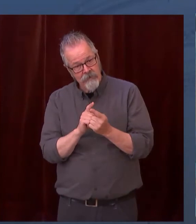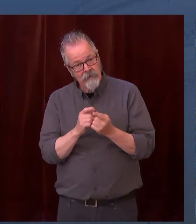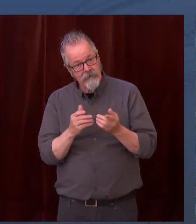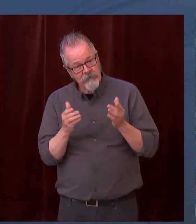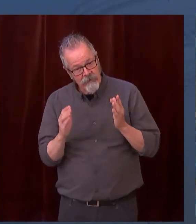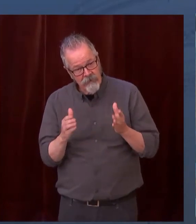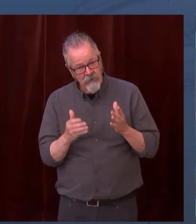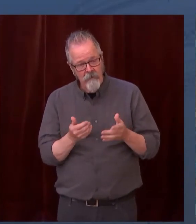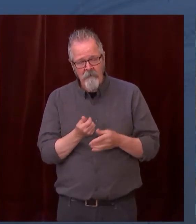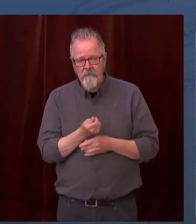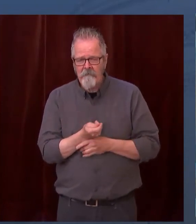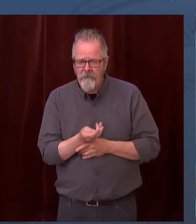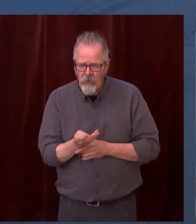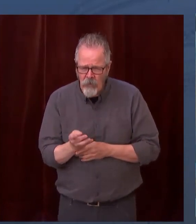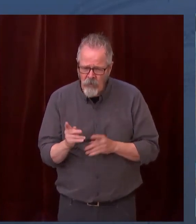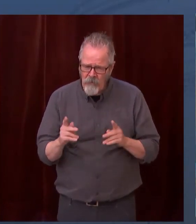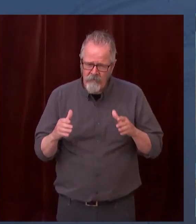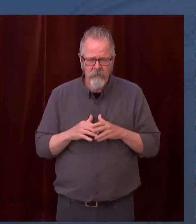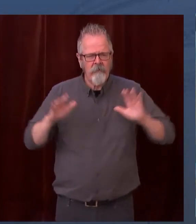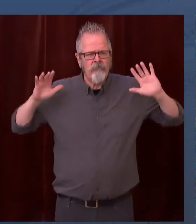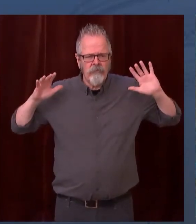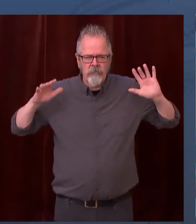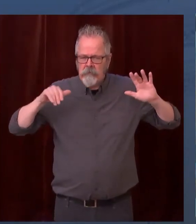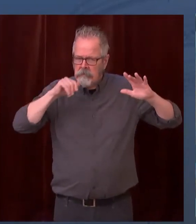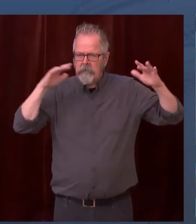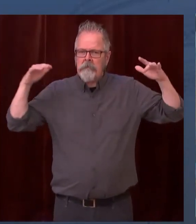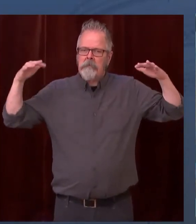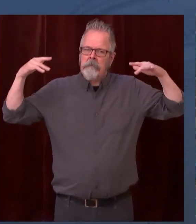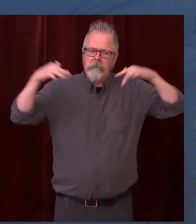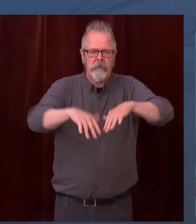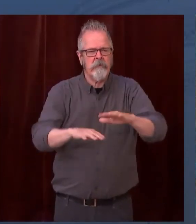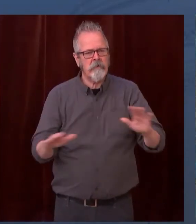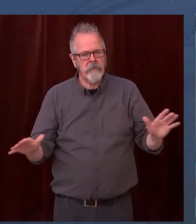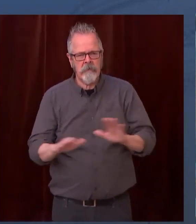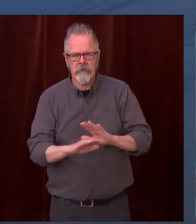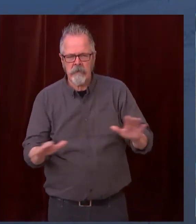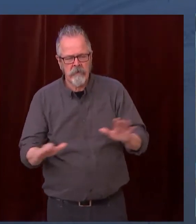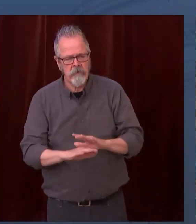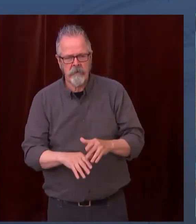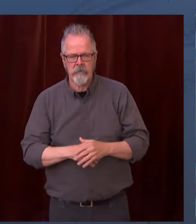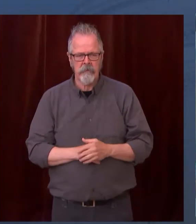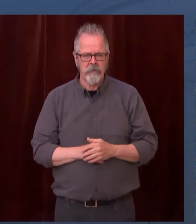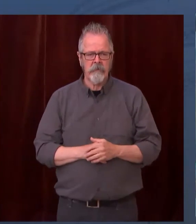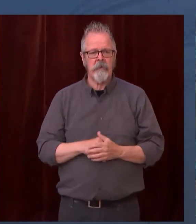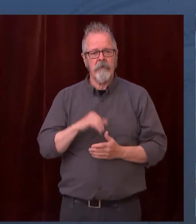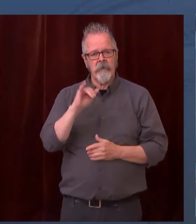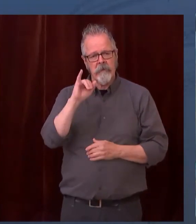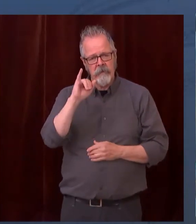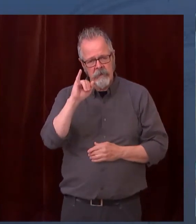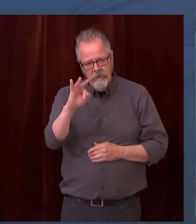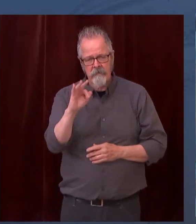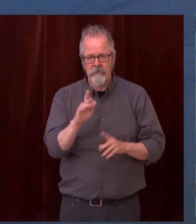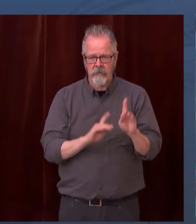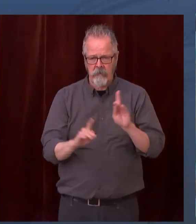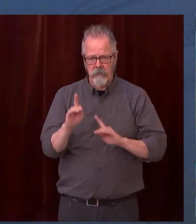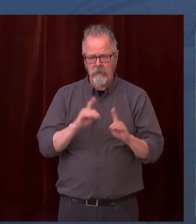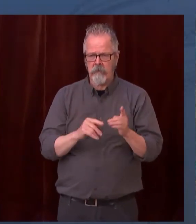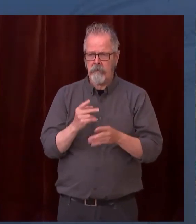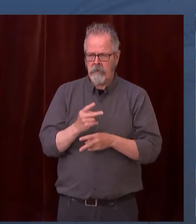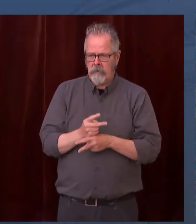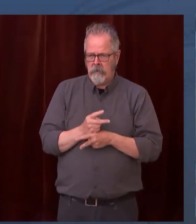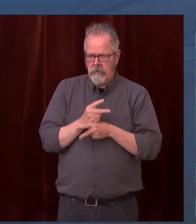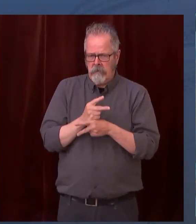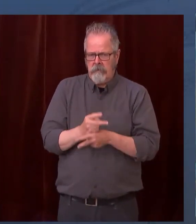to these, are going to lead to our success. And again, we're already seeing that happen